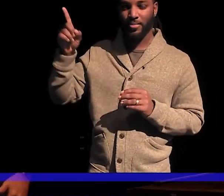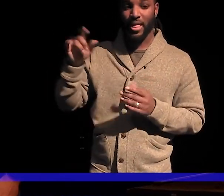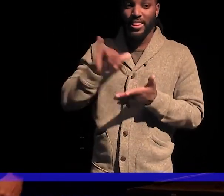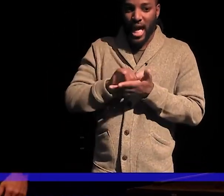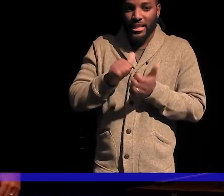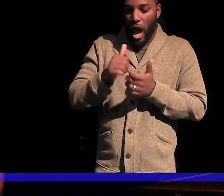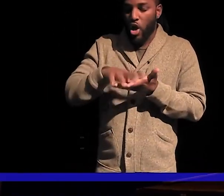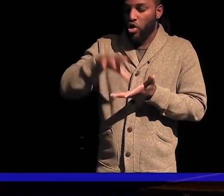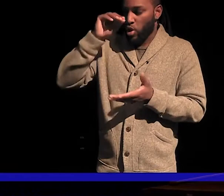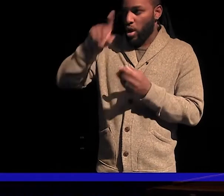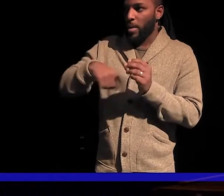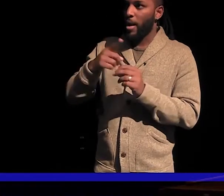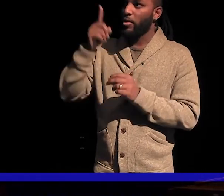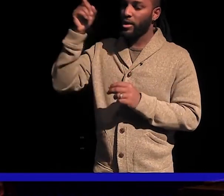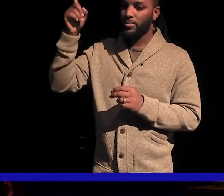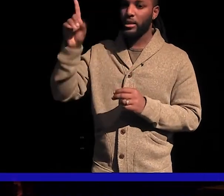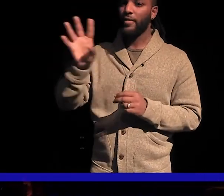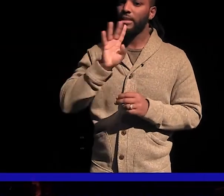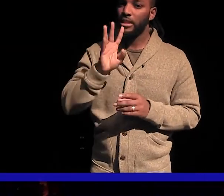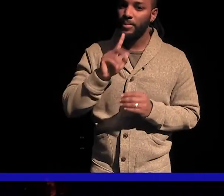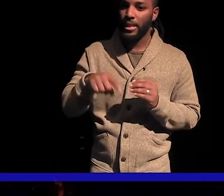Him?